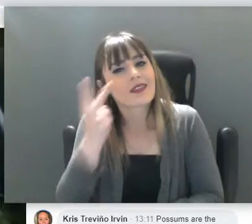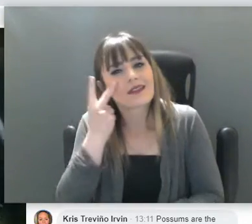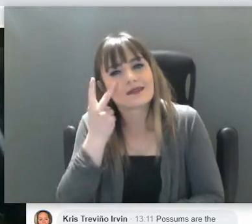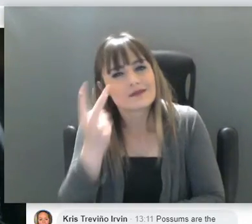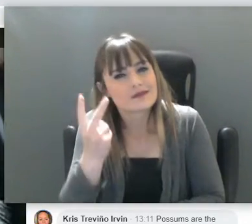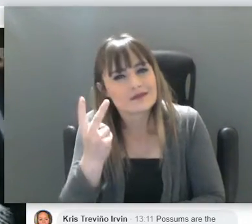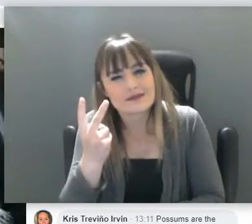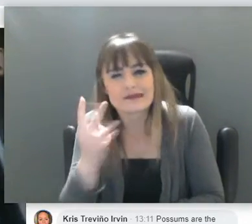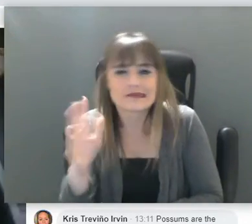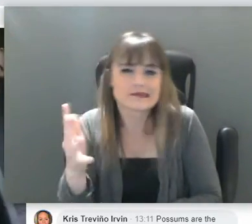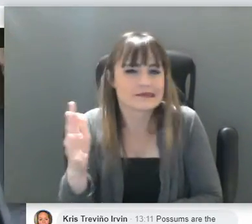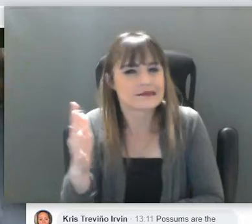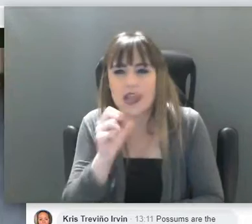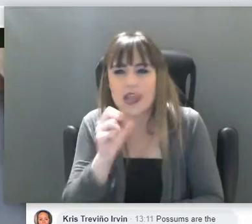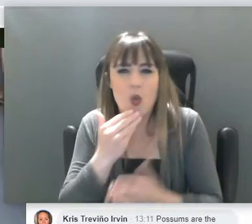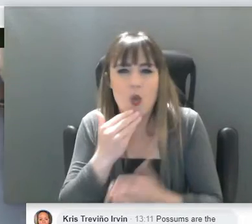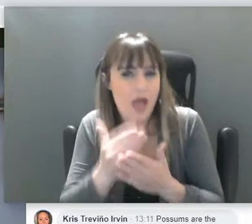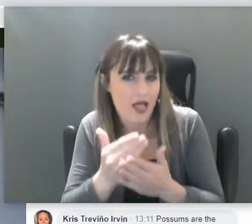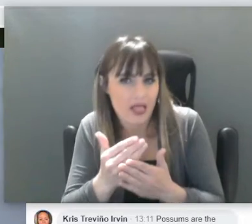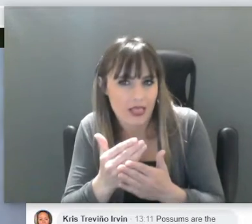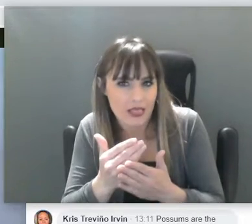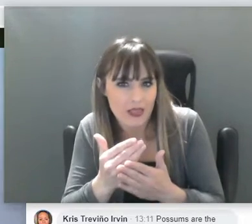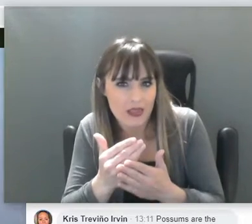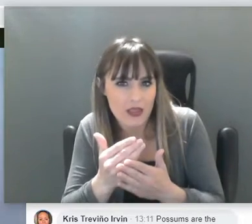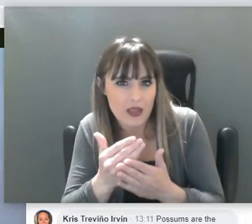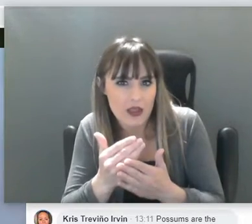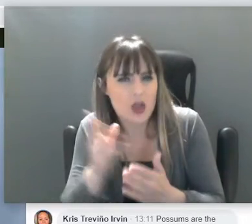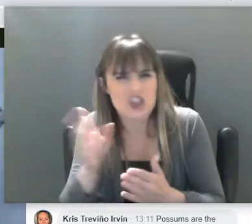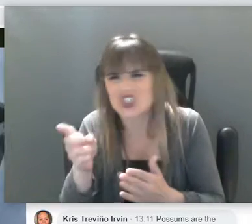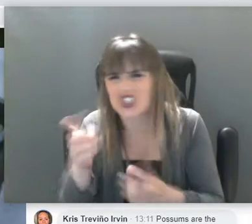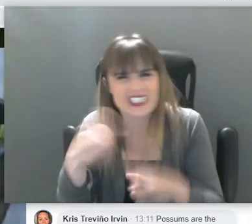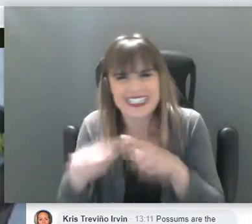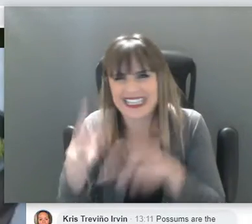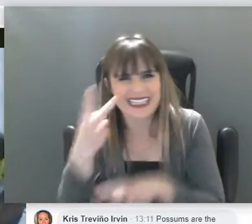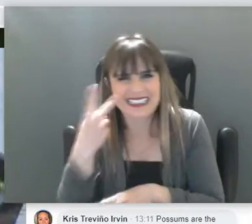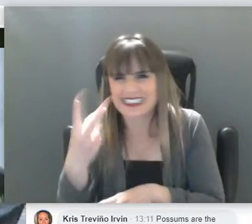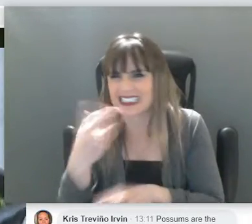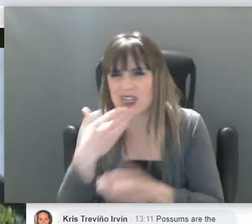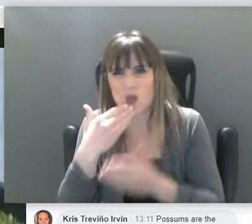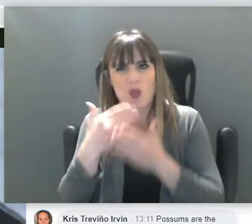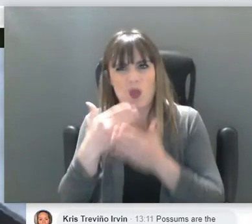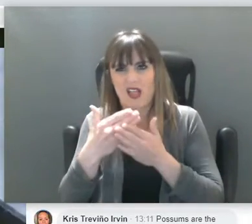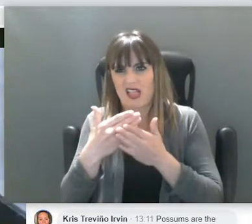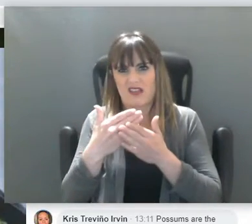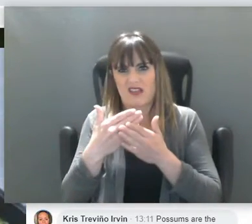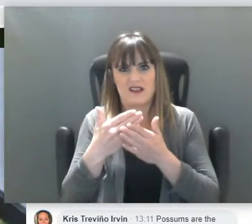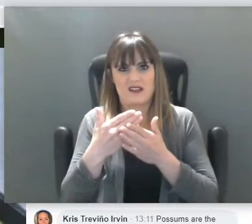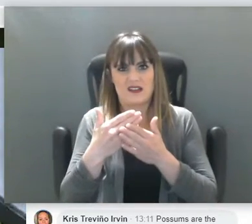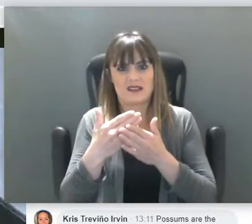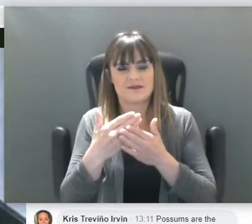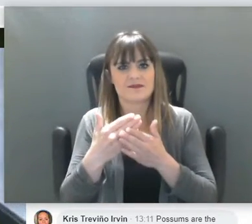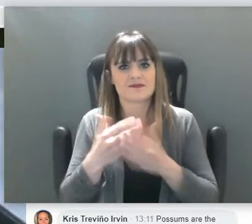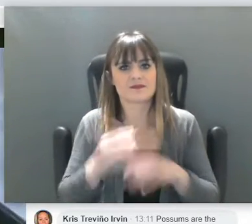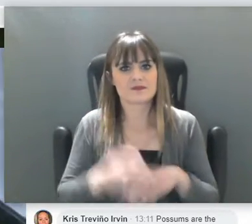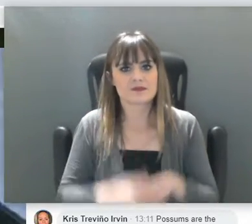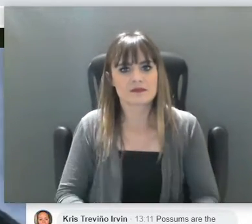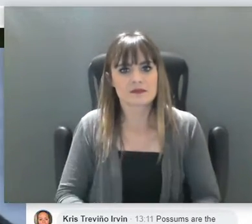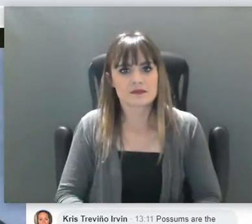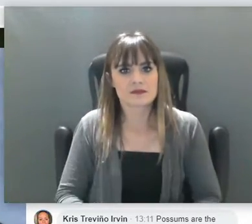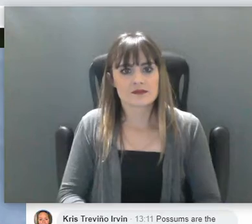not super big, so she can't really see very well. And those whiskers help in that sense as well.